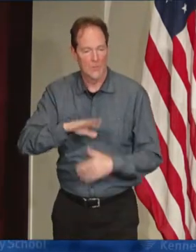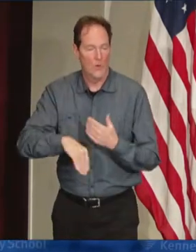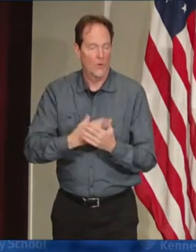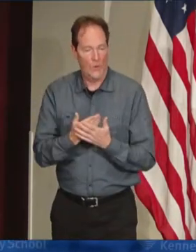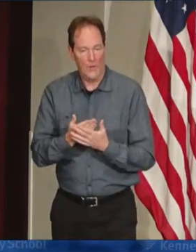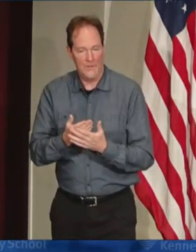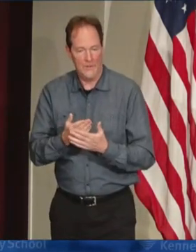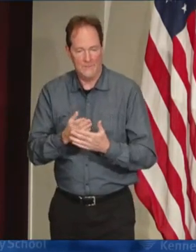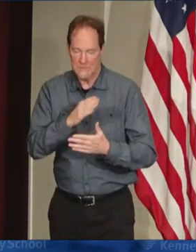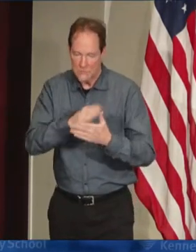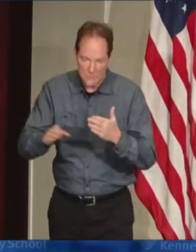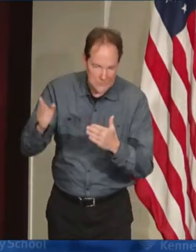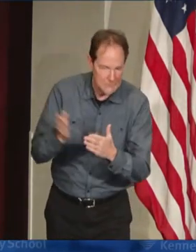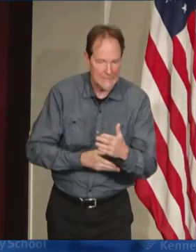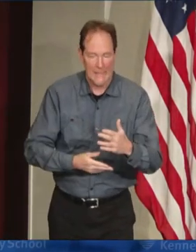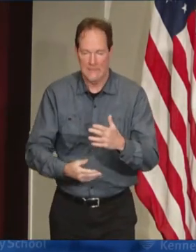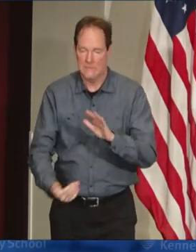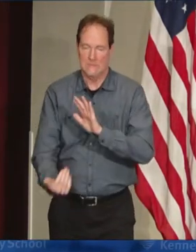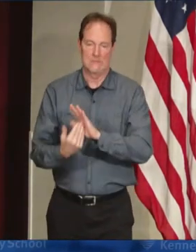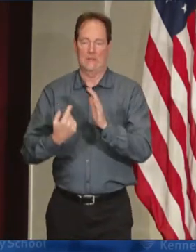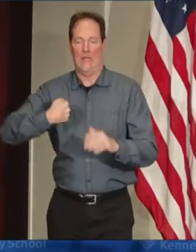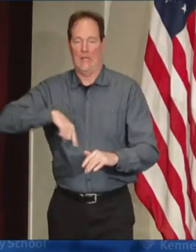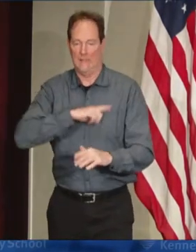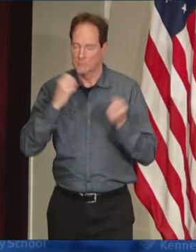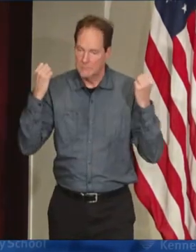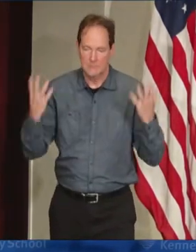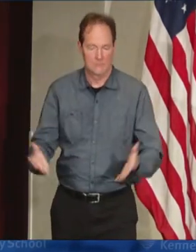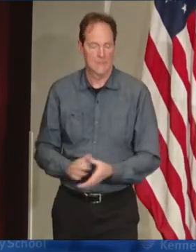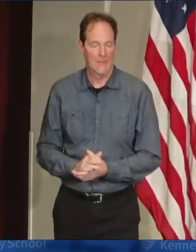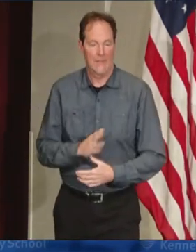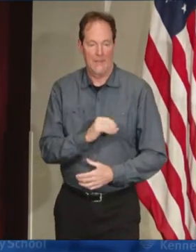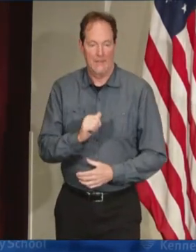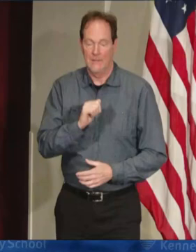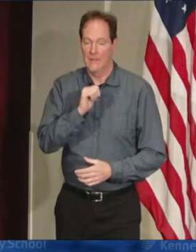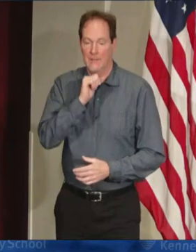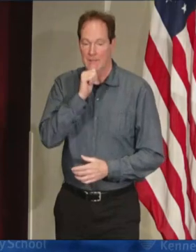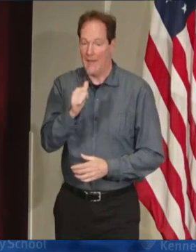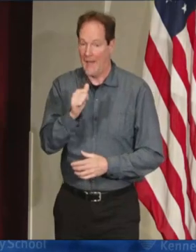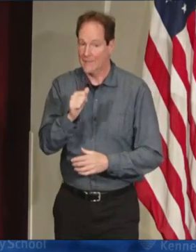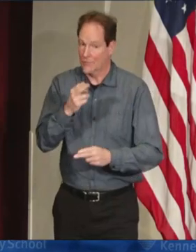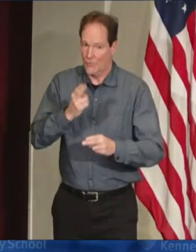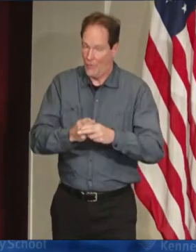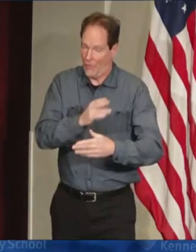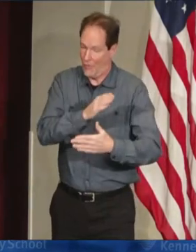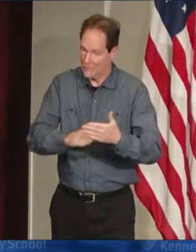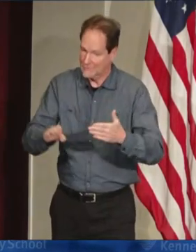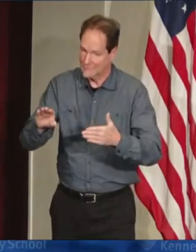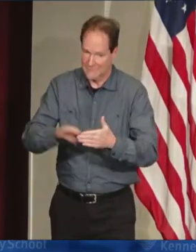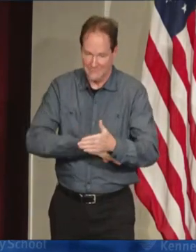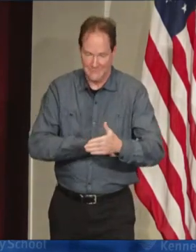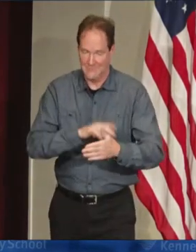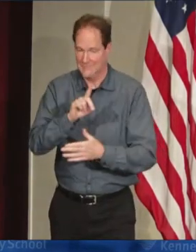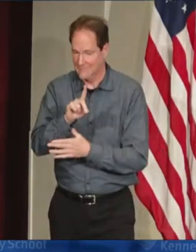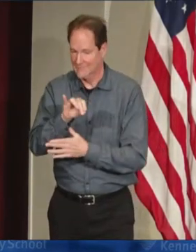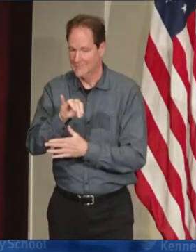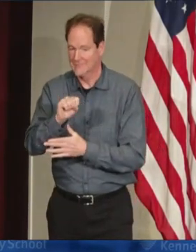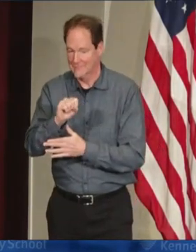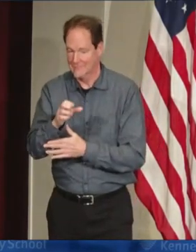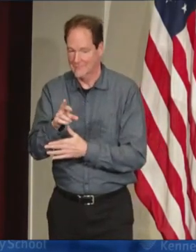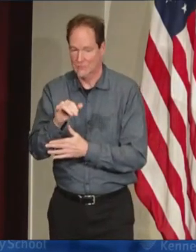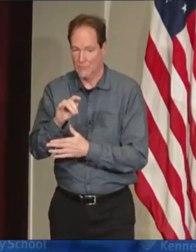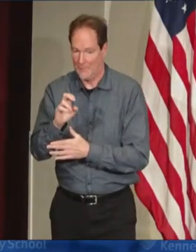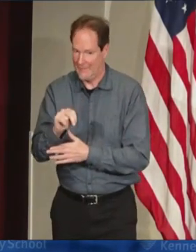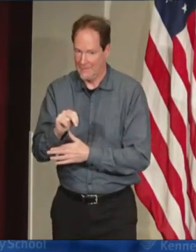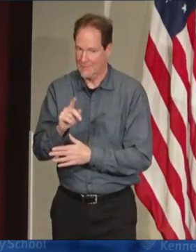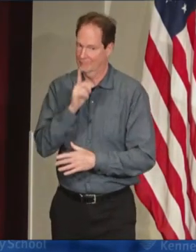of discrimination that were occurring and that weren't being called discrimination. I think we learned a lot